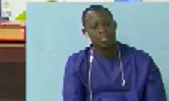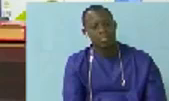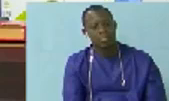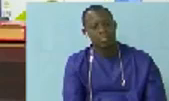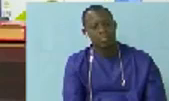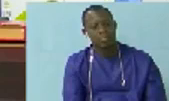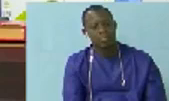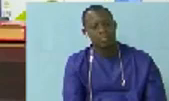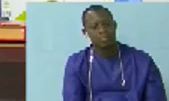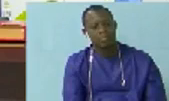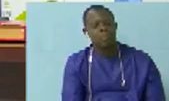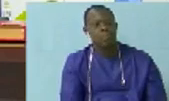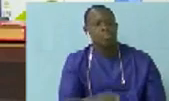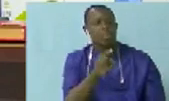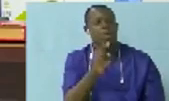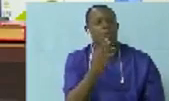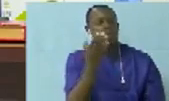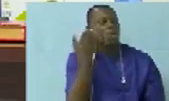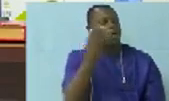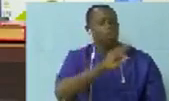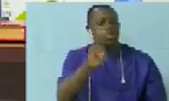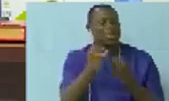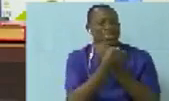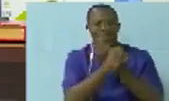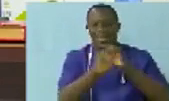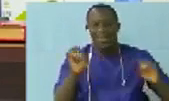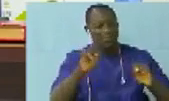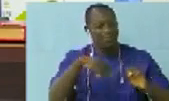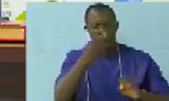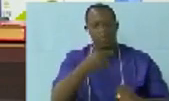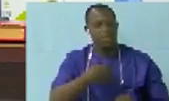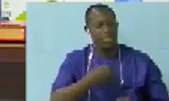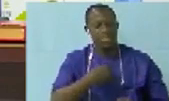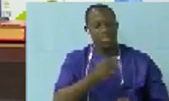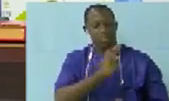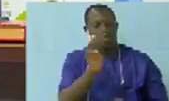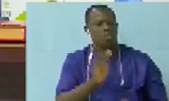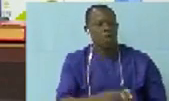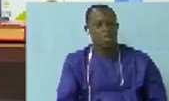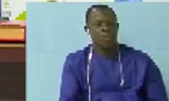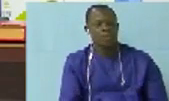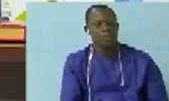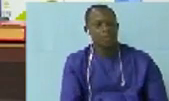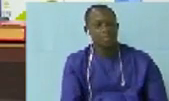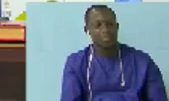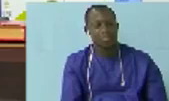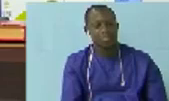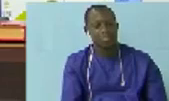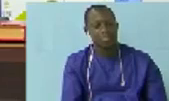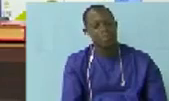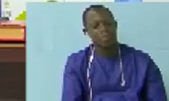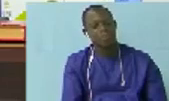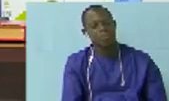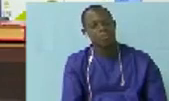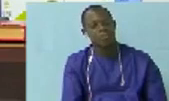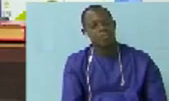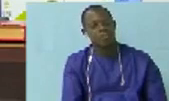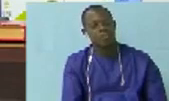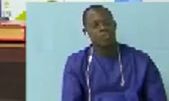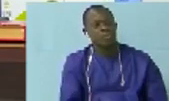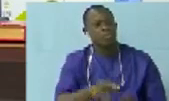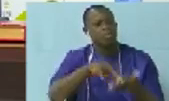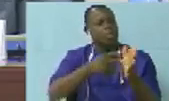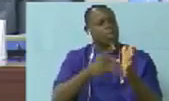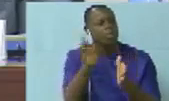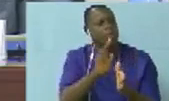safe for me, at that time. Otombo dal amunta amankan fe ku koyti. Maman koyin fe pour ka ko mon faje. What do you